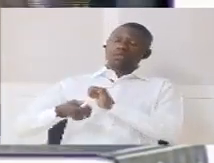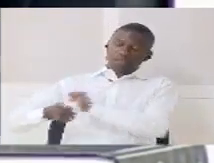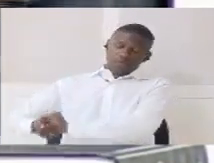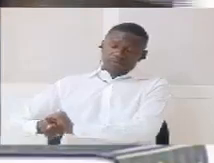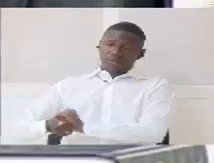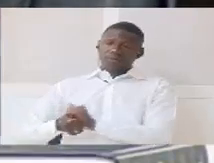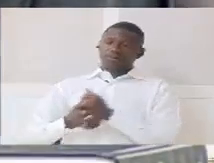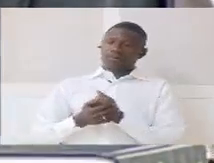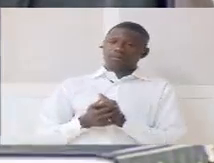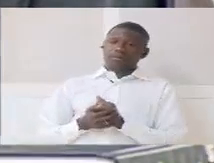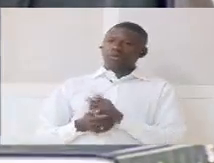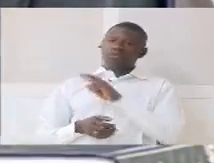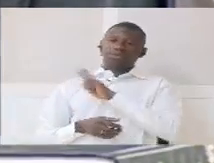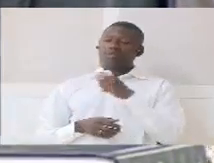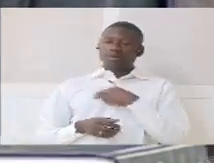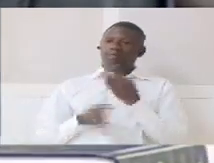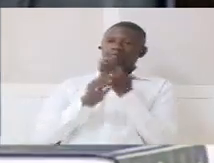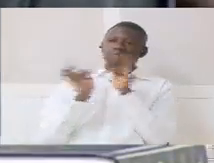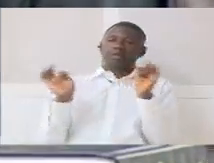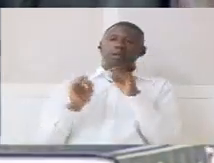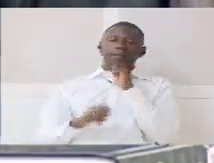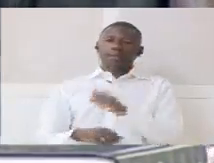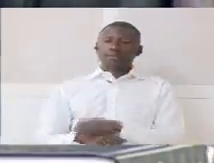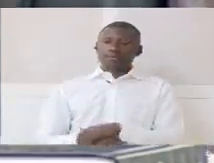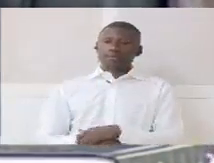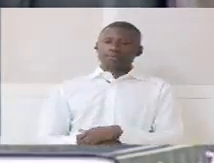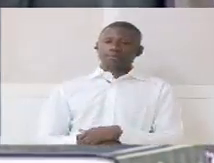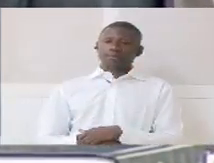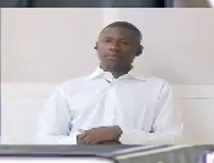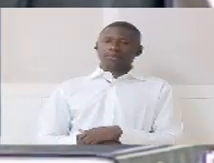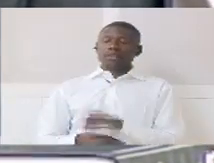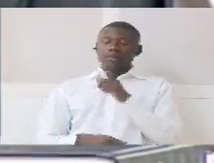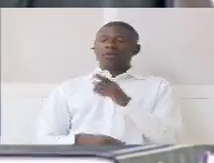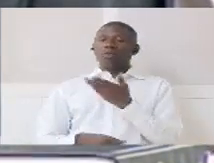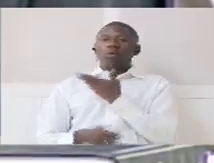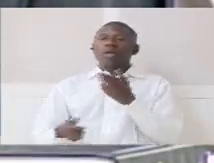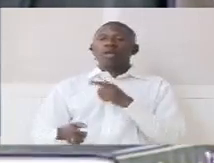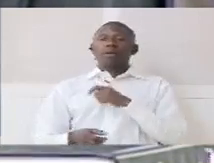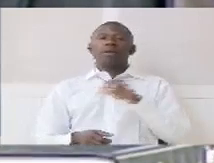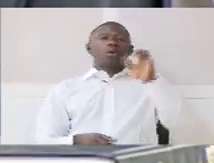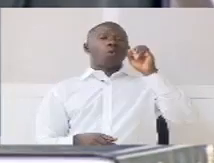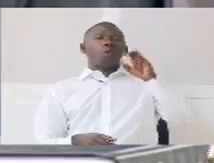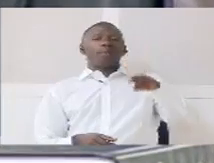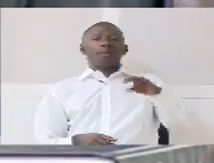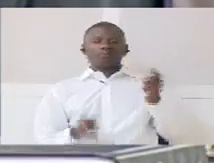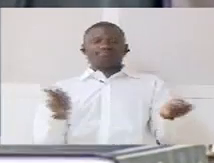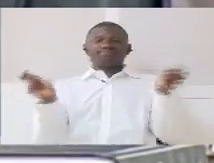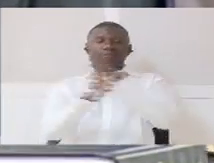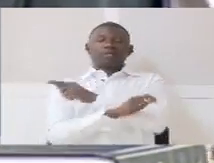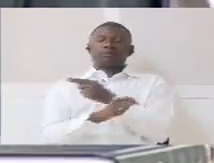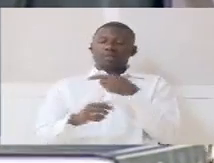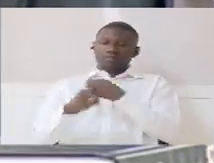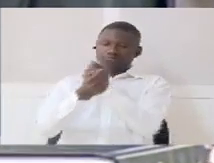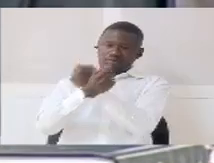he said take him to remind. He should not be a free man. He should not be a free man. That where he's from, let him return back there. So Commander